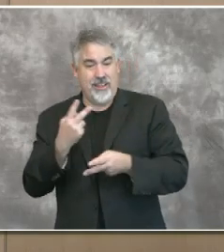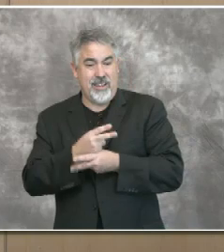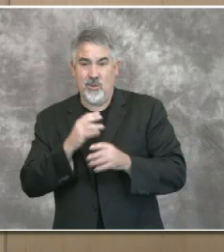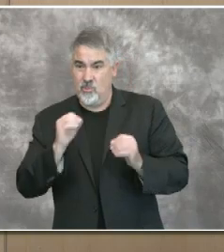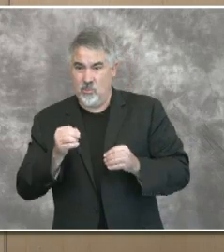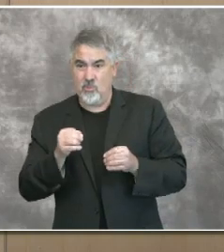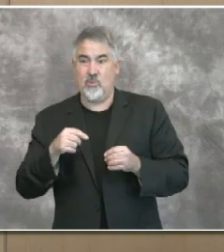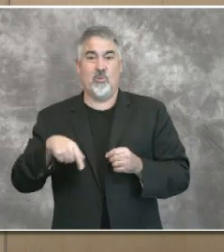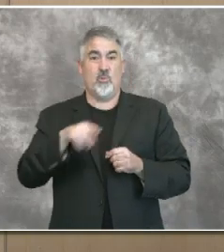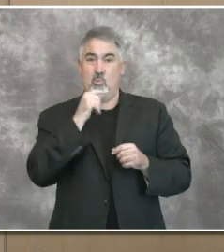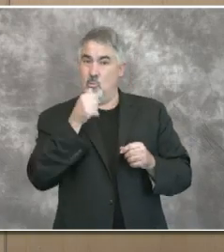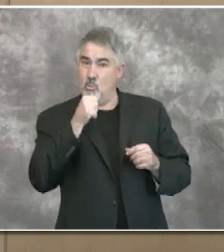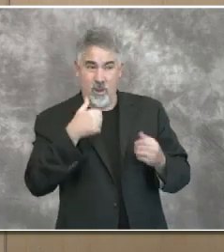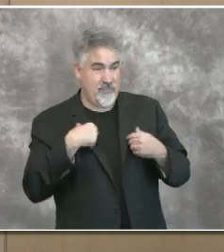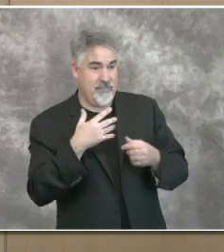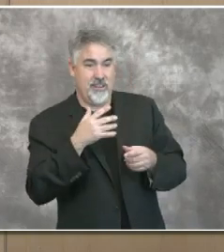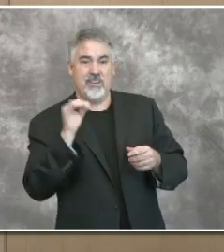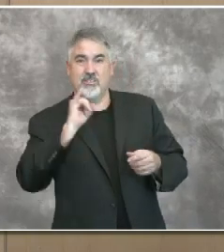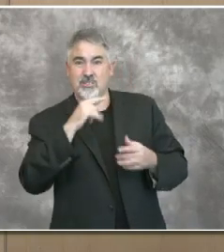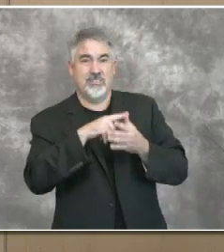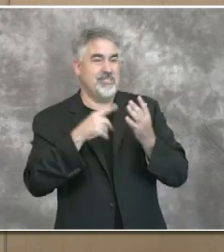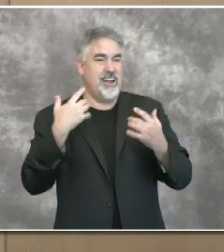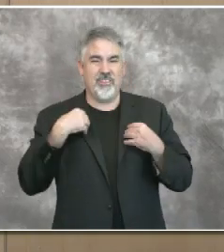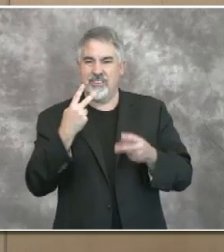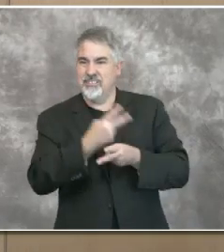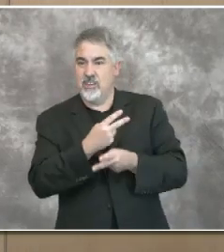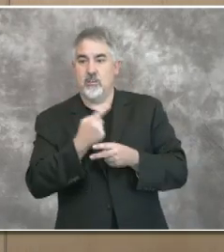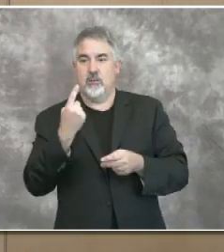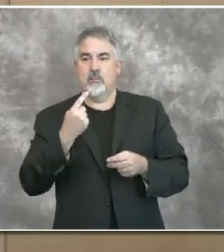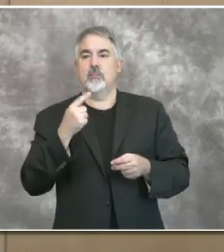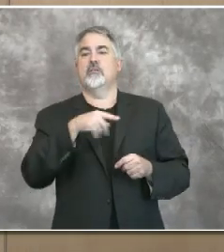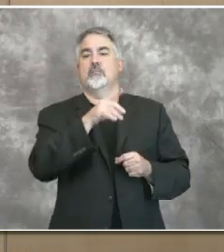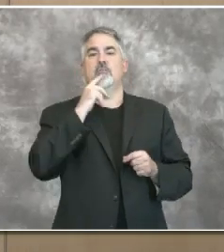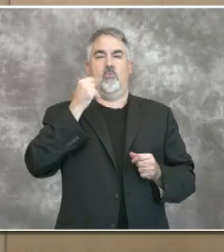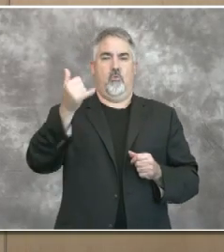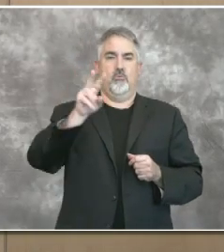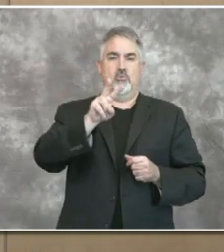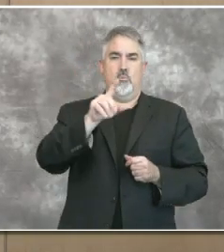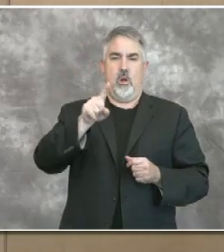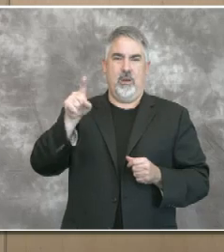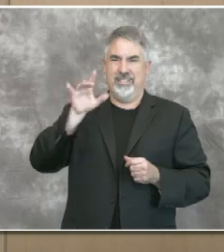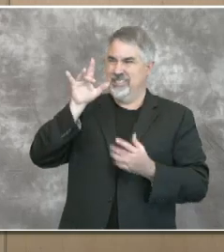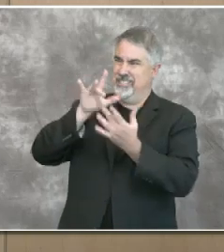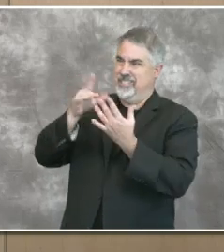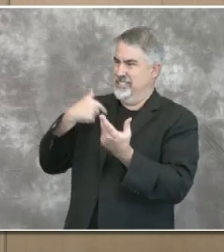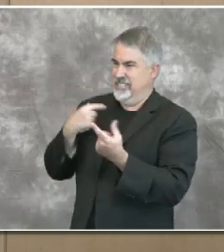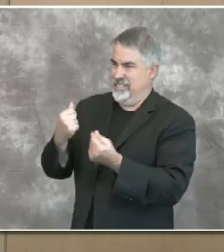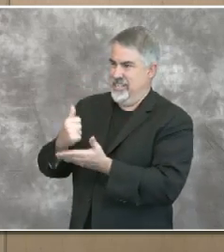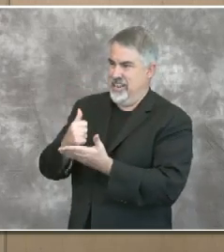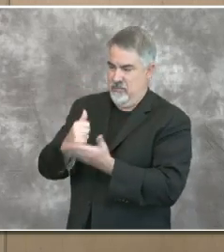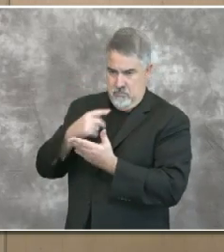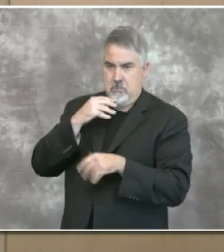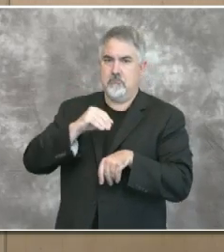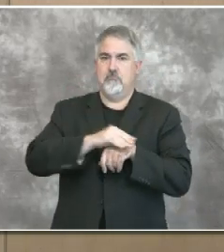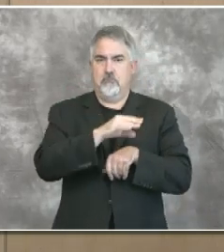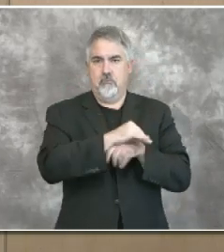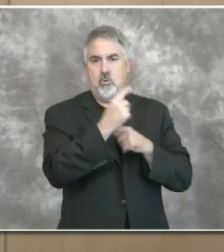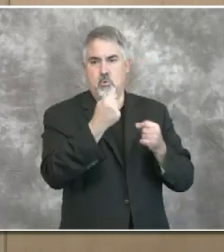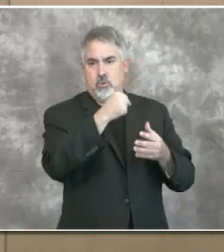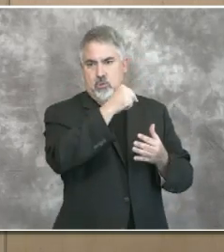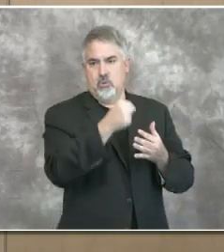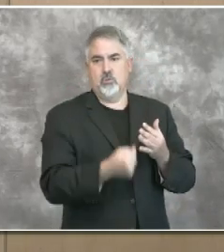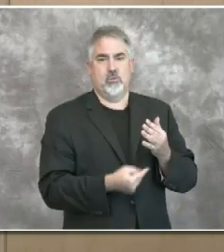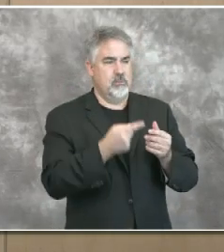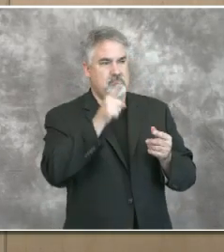the need of health care can always call 211 and be connected to an appropriate